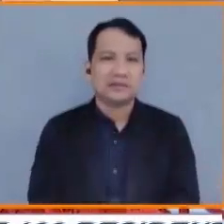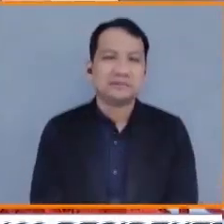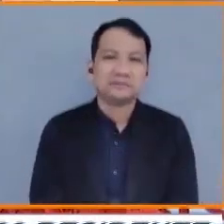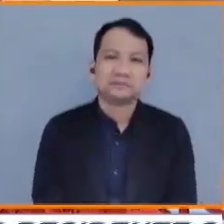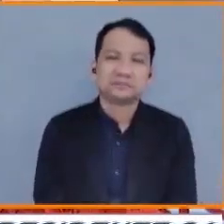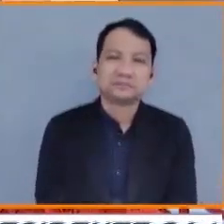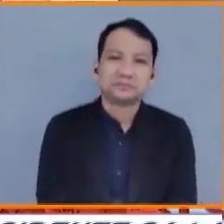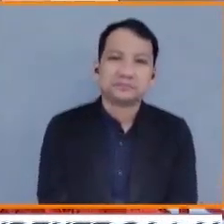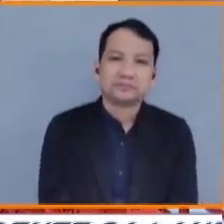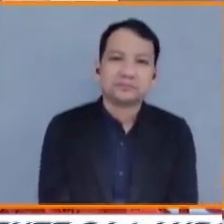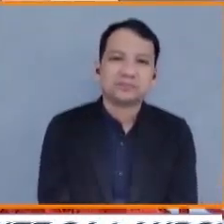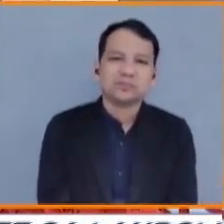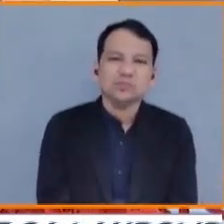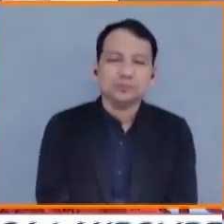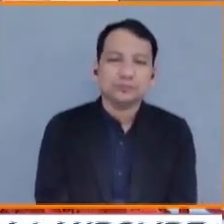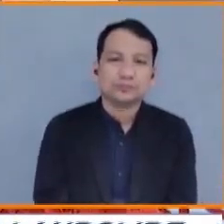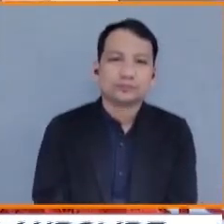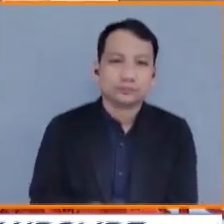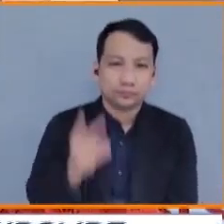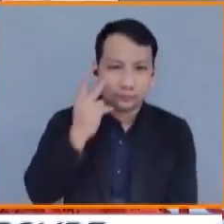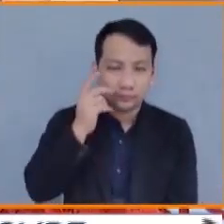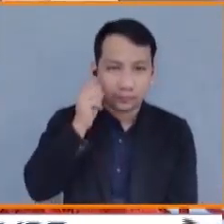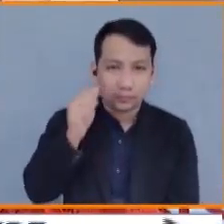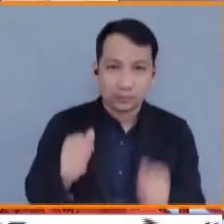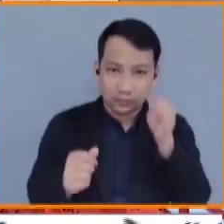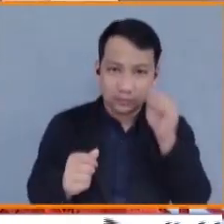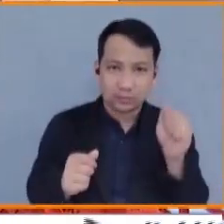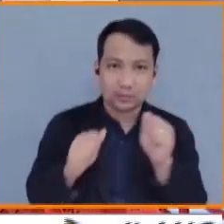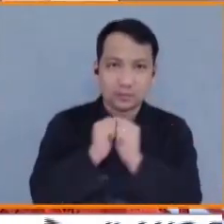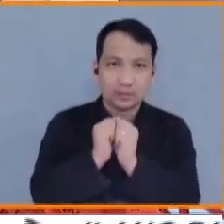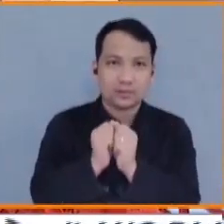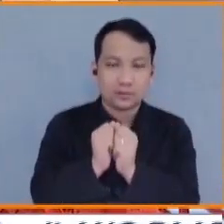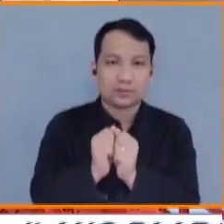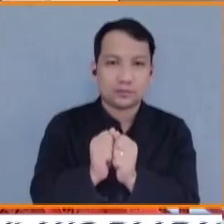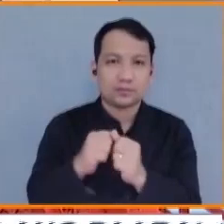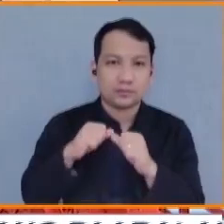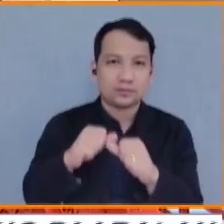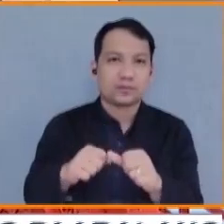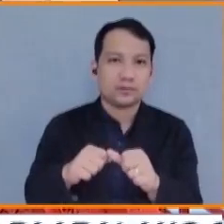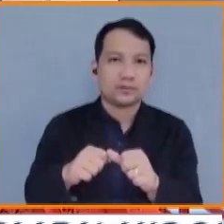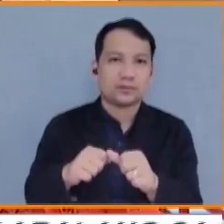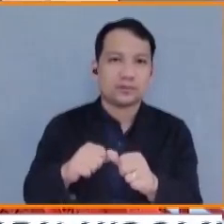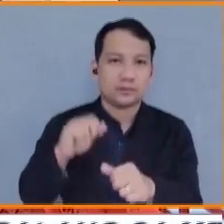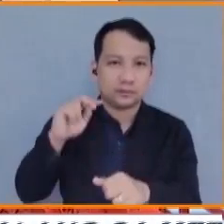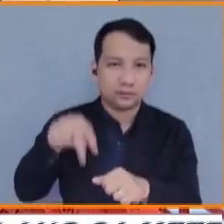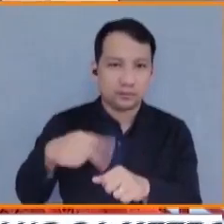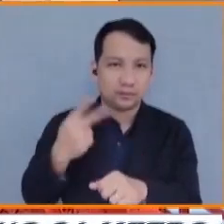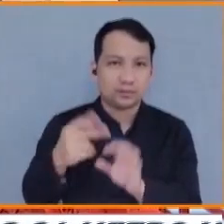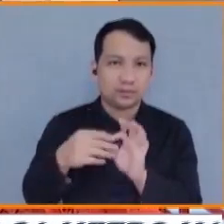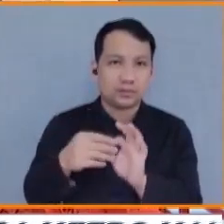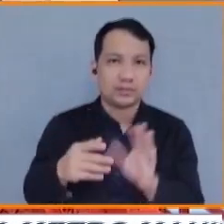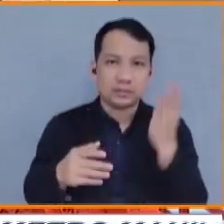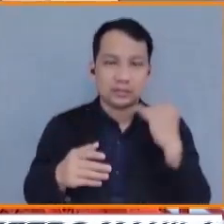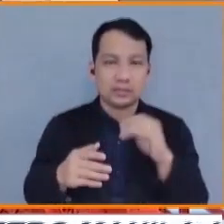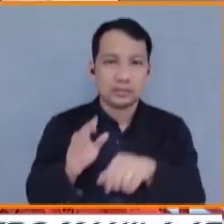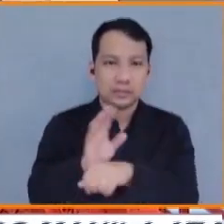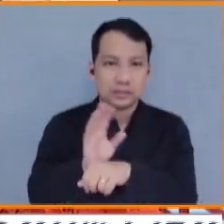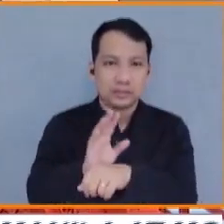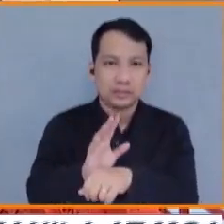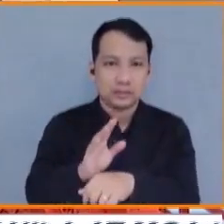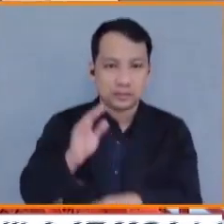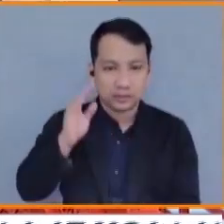Kathryn Bernardo, Alden Richards muling magsasama para sa sequel ng kanilang blockbuster movie na Hello,